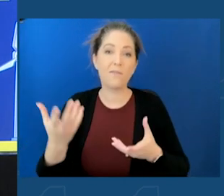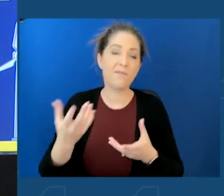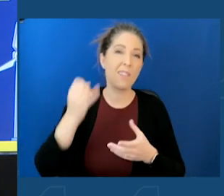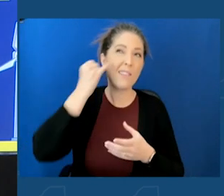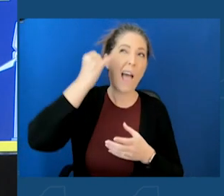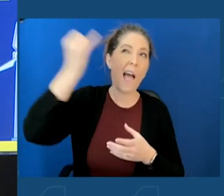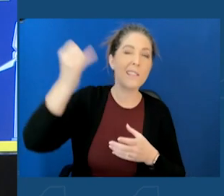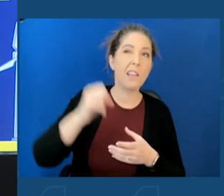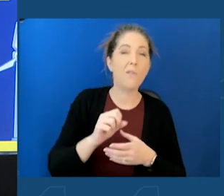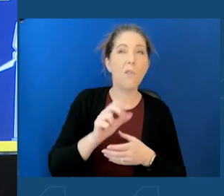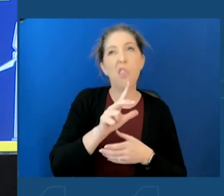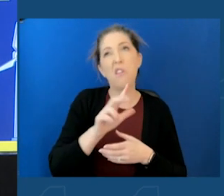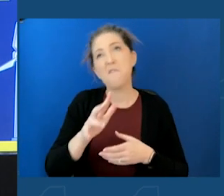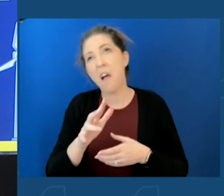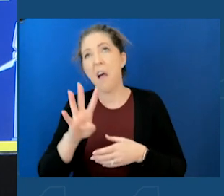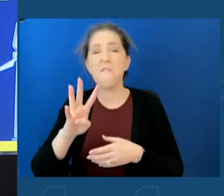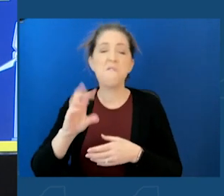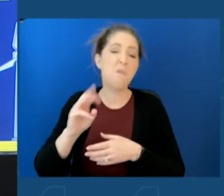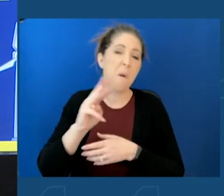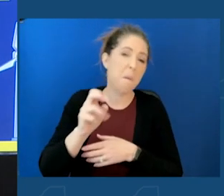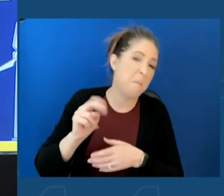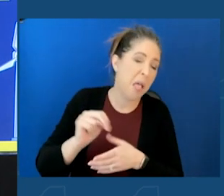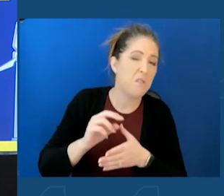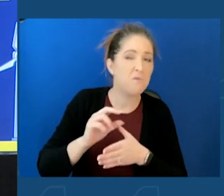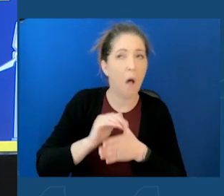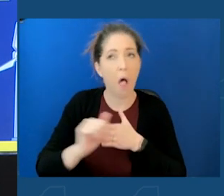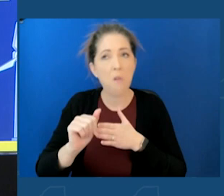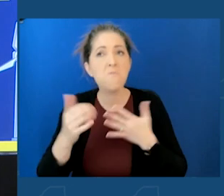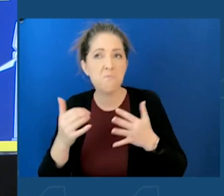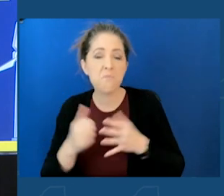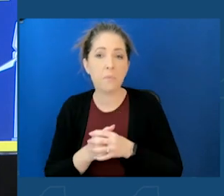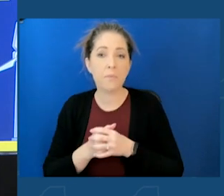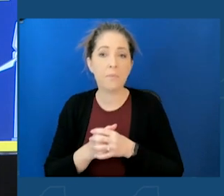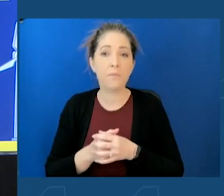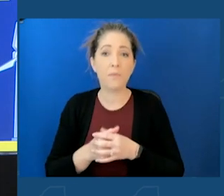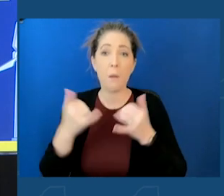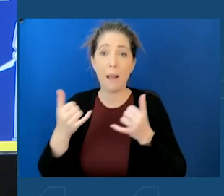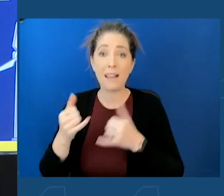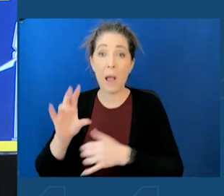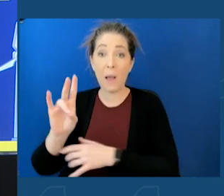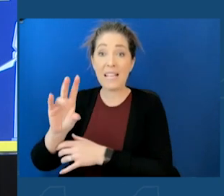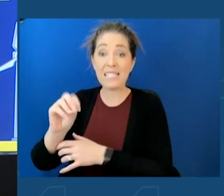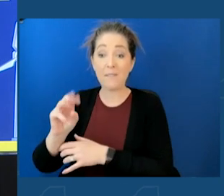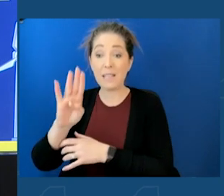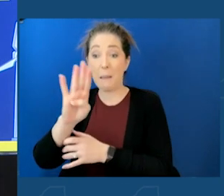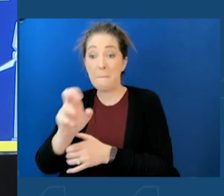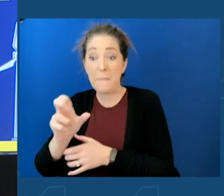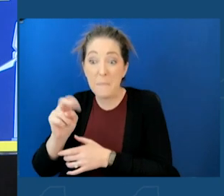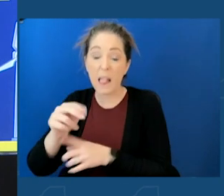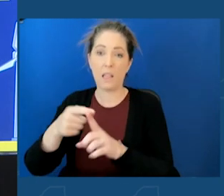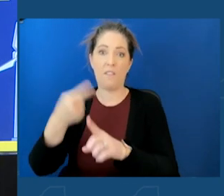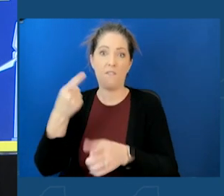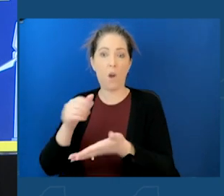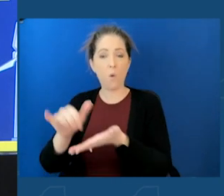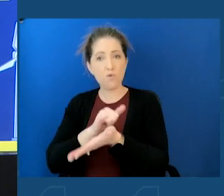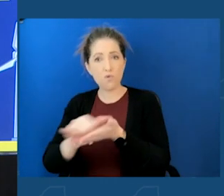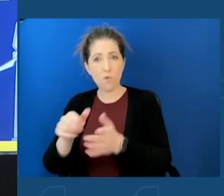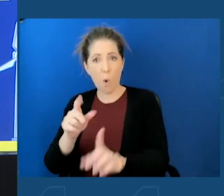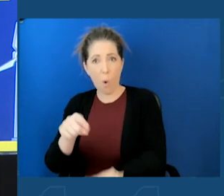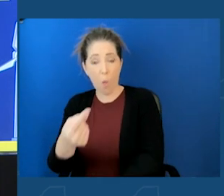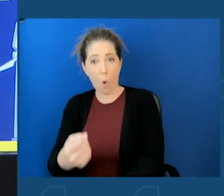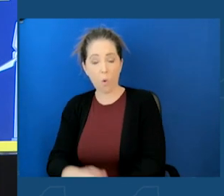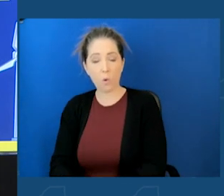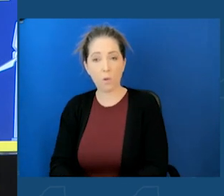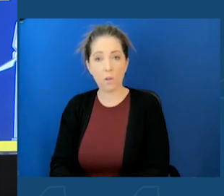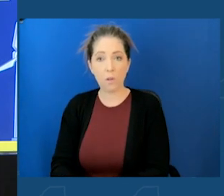venture. Today, that stands at $70 billion just for New York. And if you look along the eastern seaboard, it's